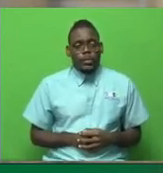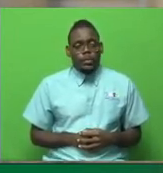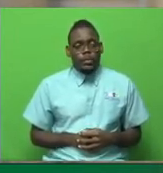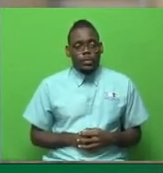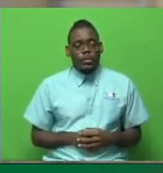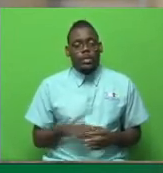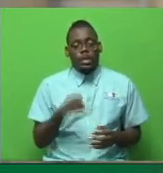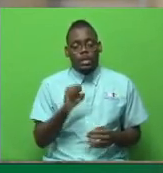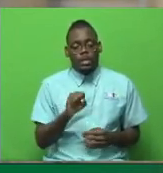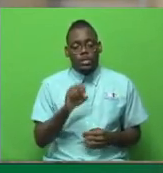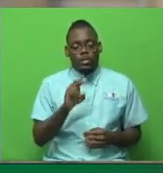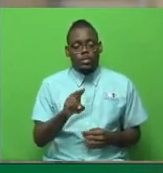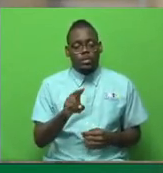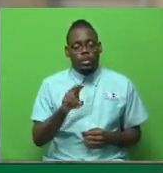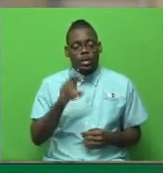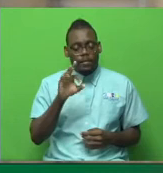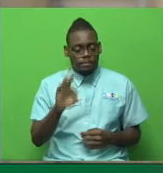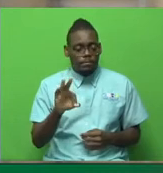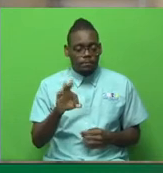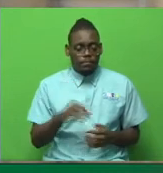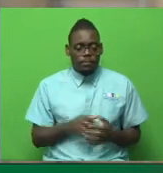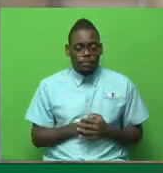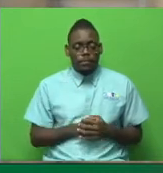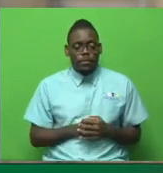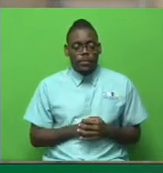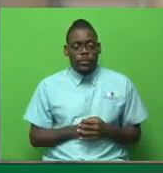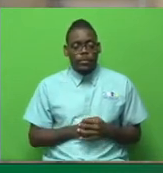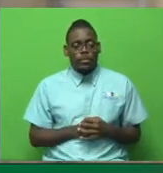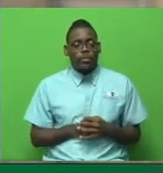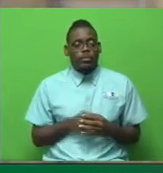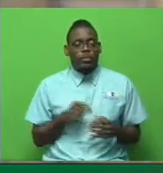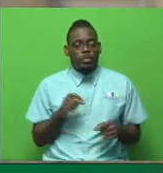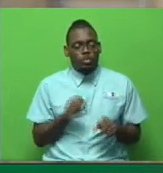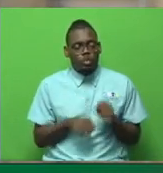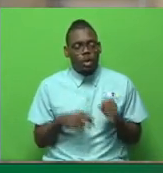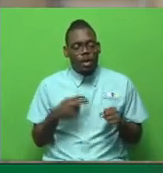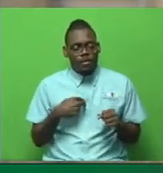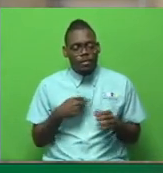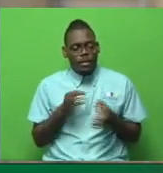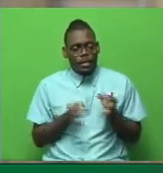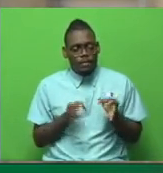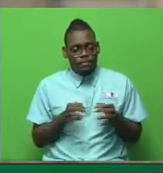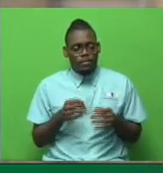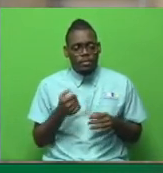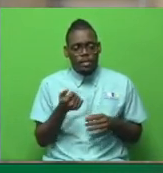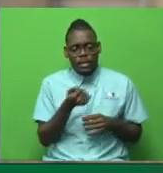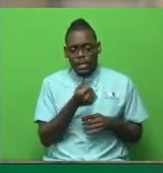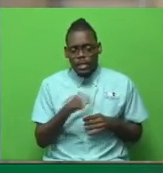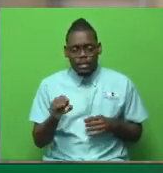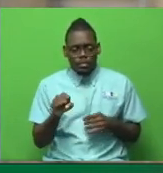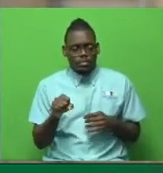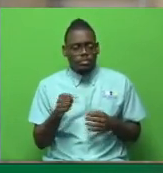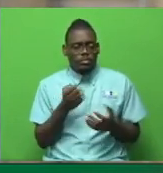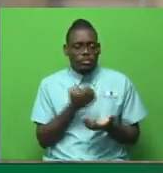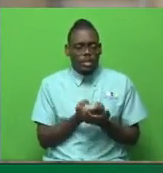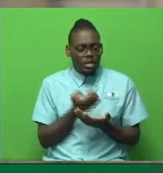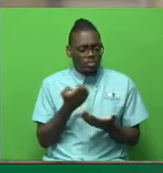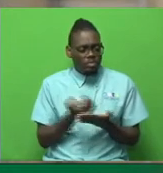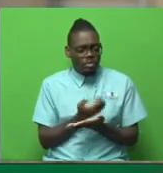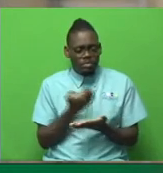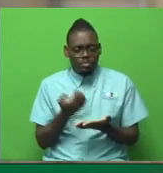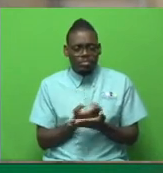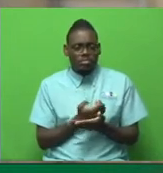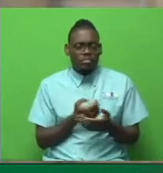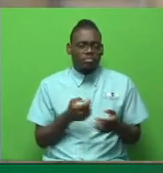our fiscal spending in case of any kind of oil price shock International Limited Deputy speaker we